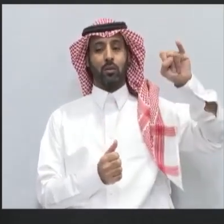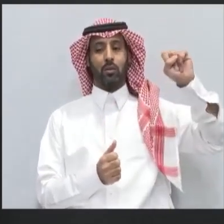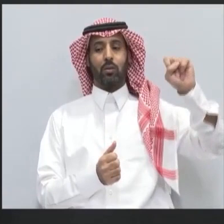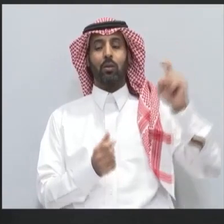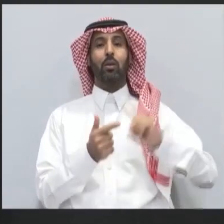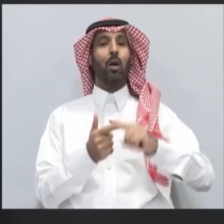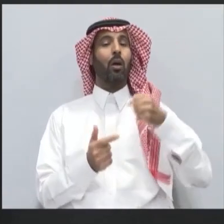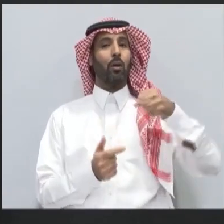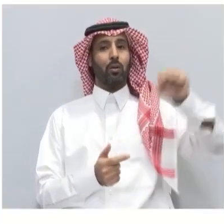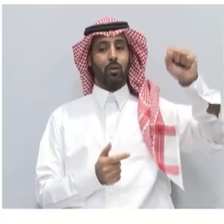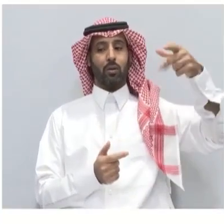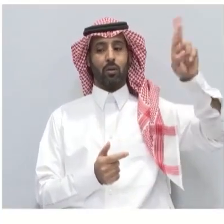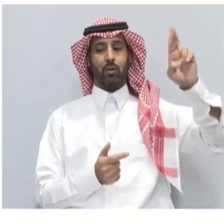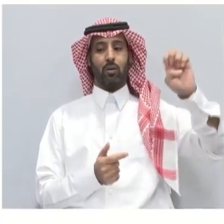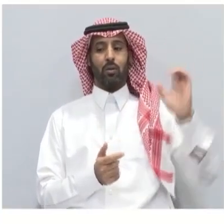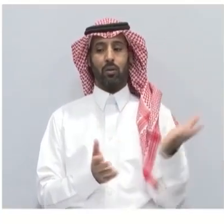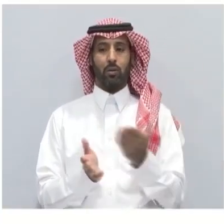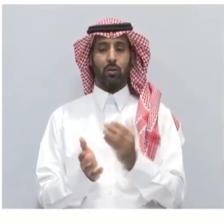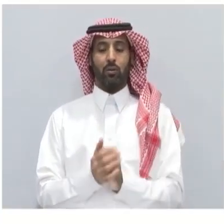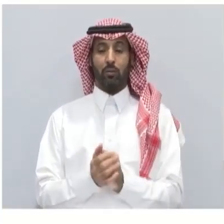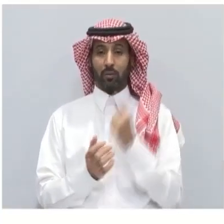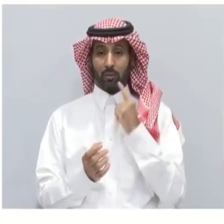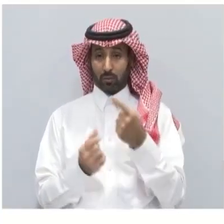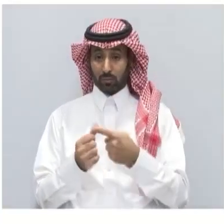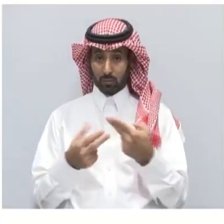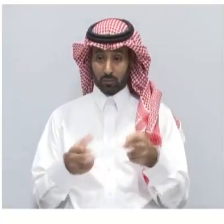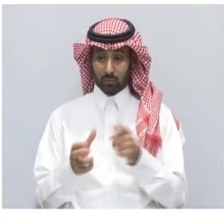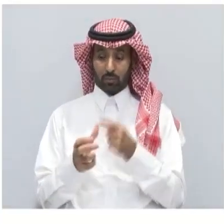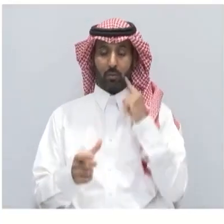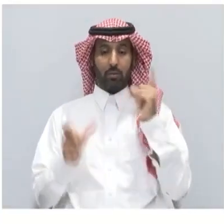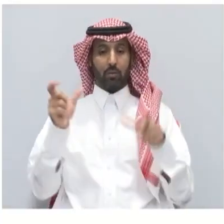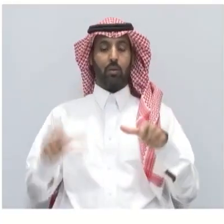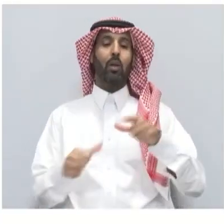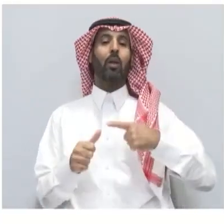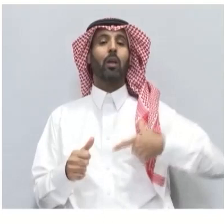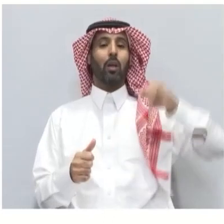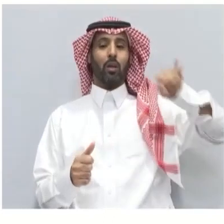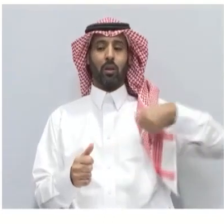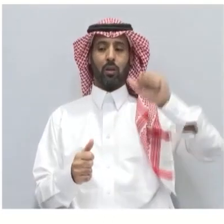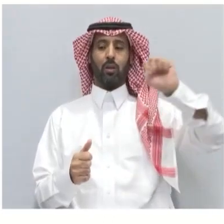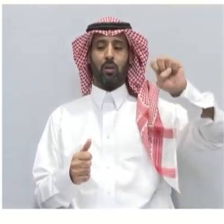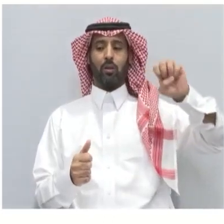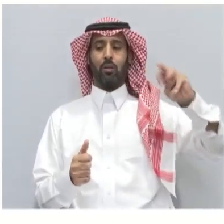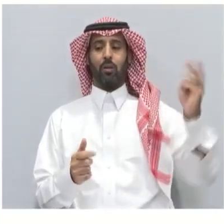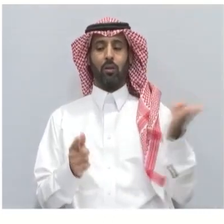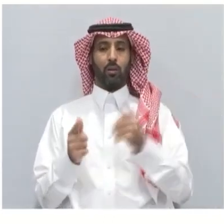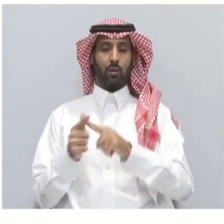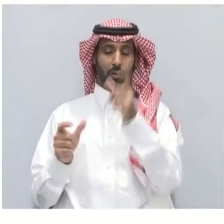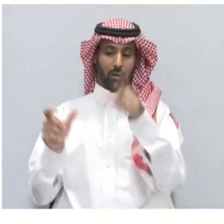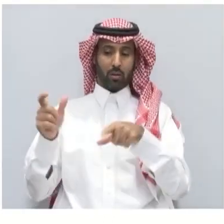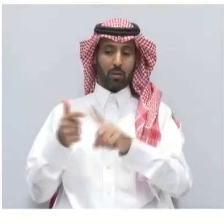was, where. So let's begin the conversation between Jasim and Ibrahim. What did you do last